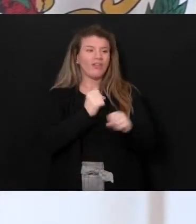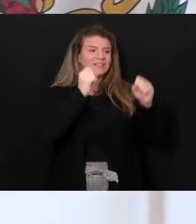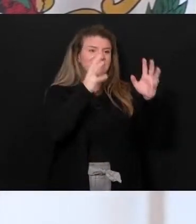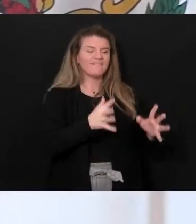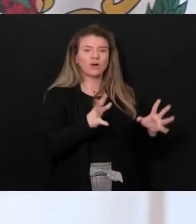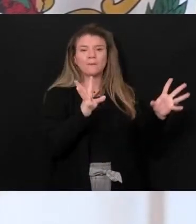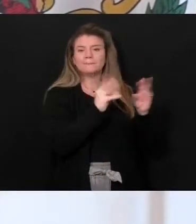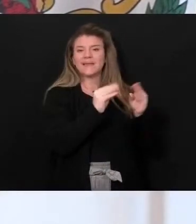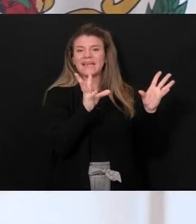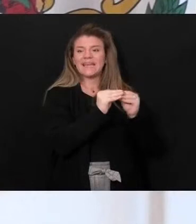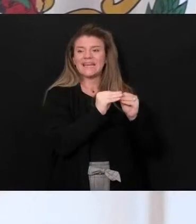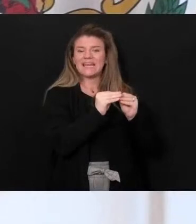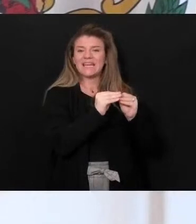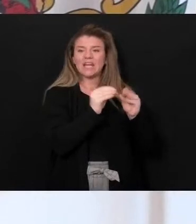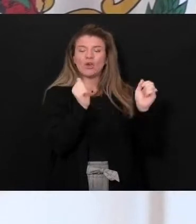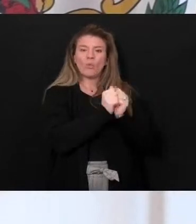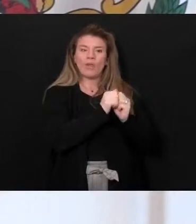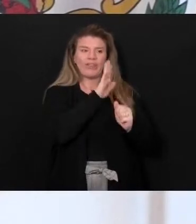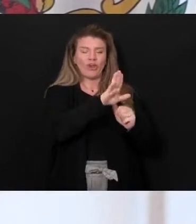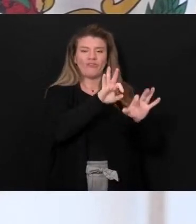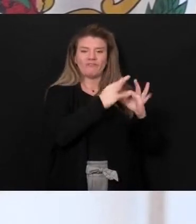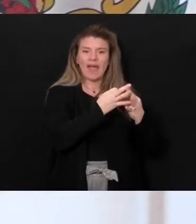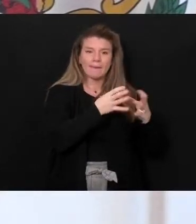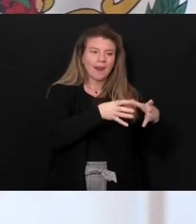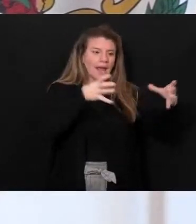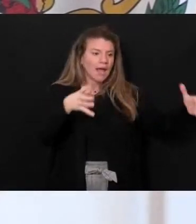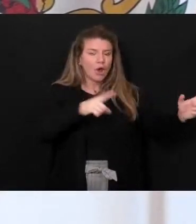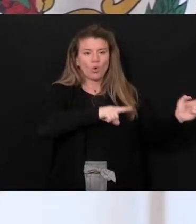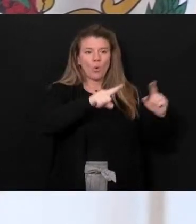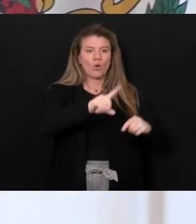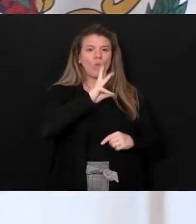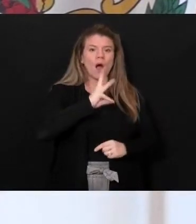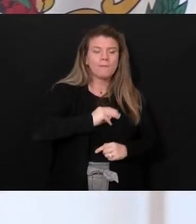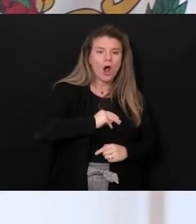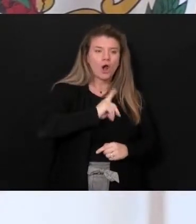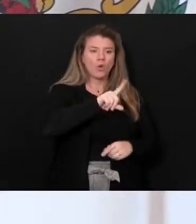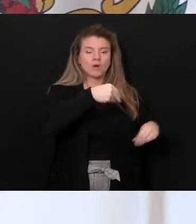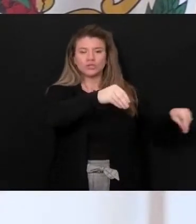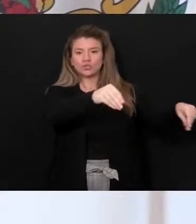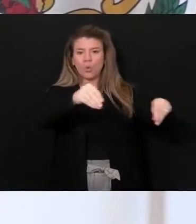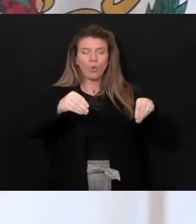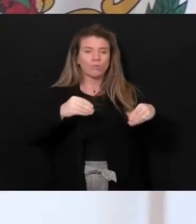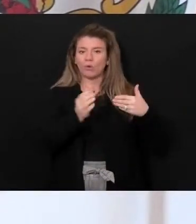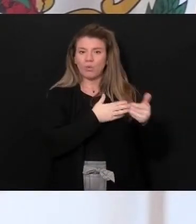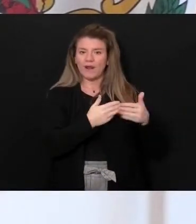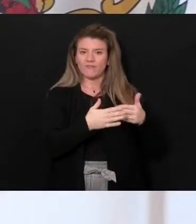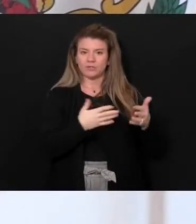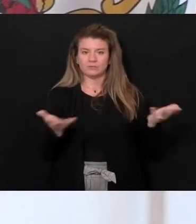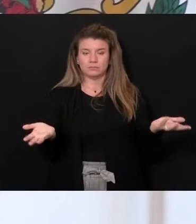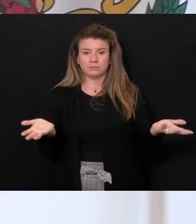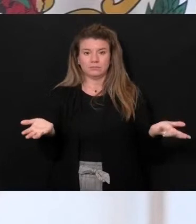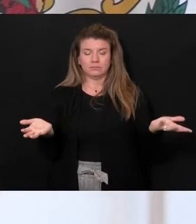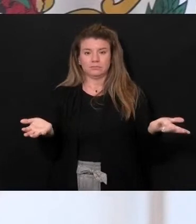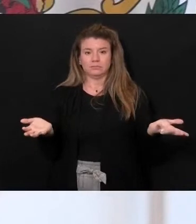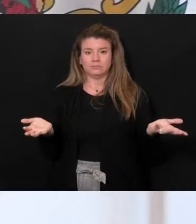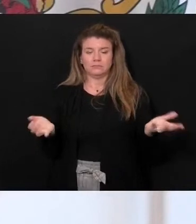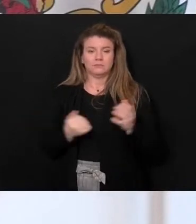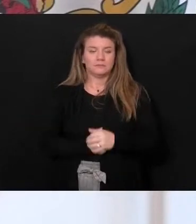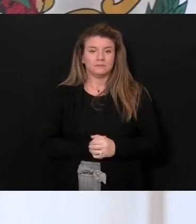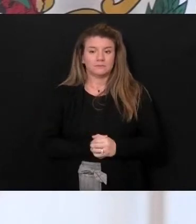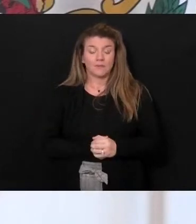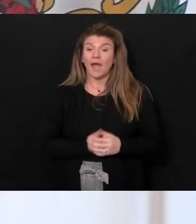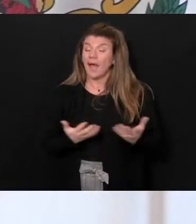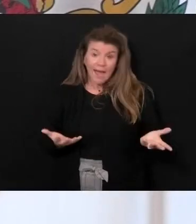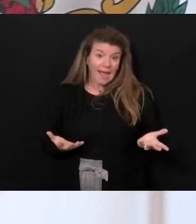with their extended family or going to Walmart or the grocery store or whatever it may be? You know, well,